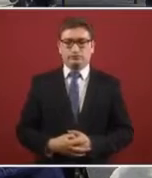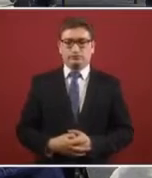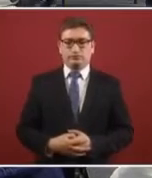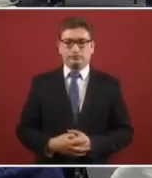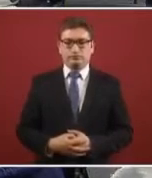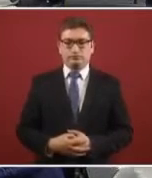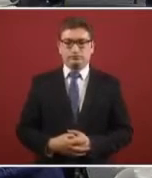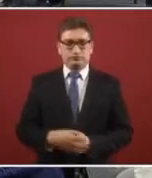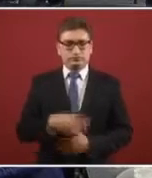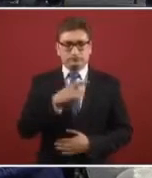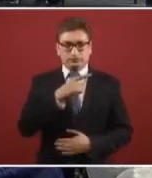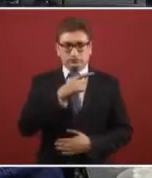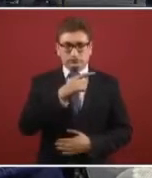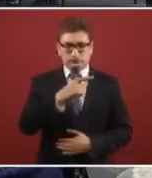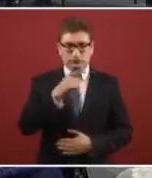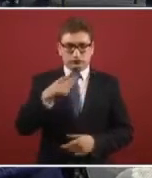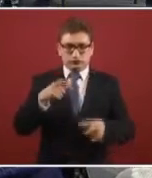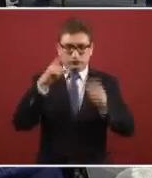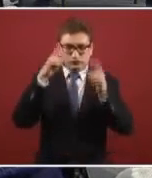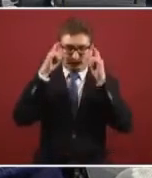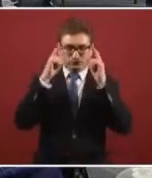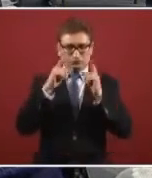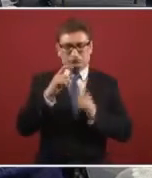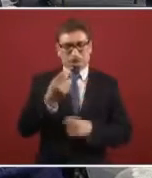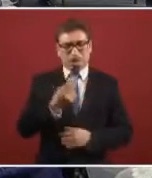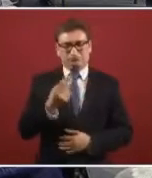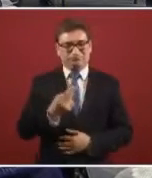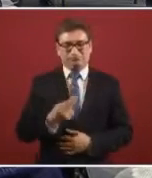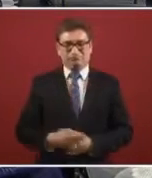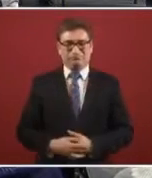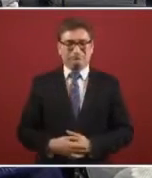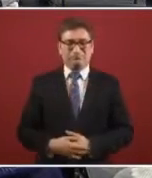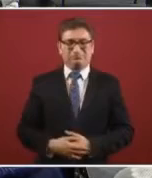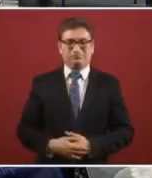Because he reads slow. Oh, he says you don't need glasses.